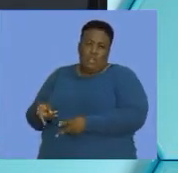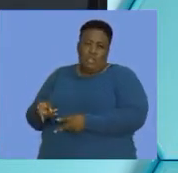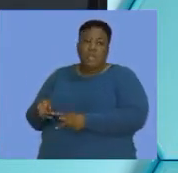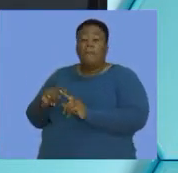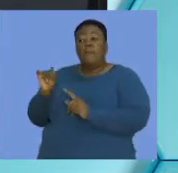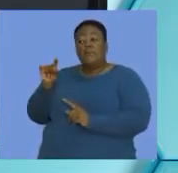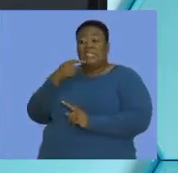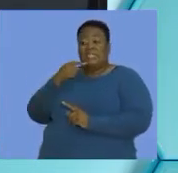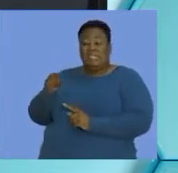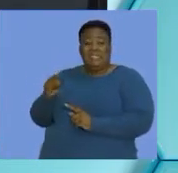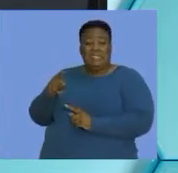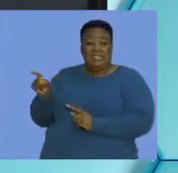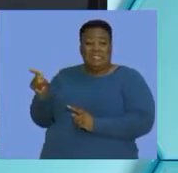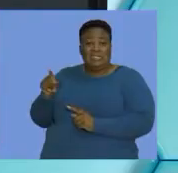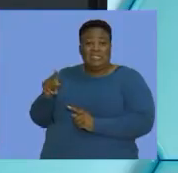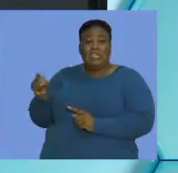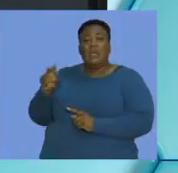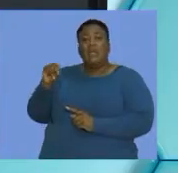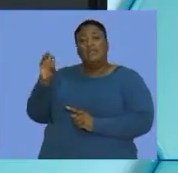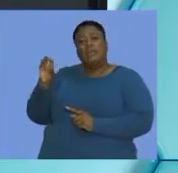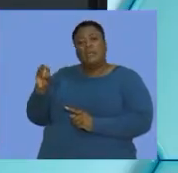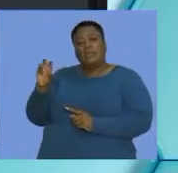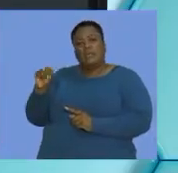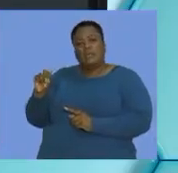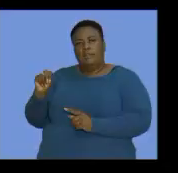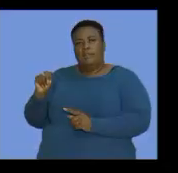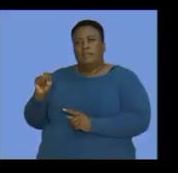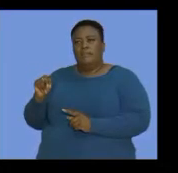as non-biodegradable waste.